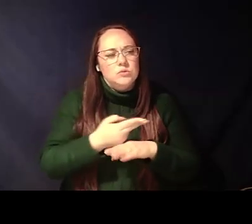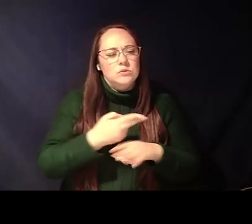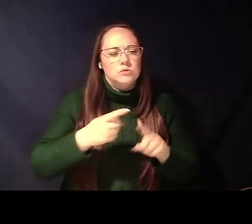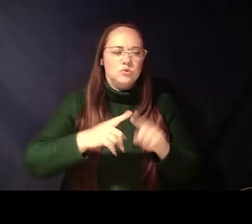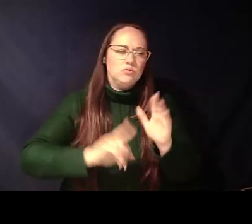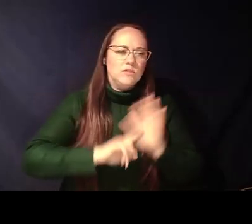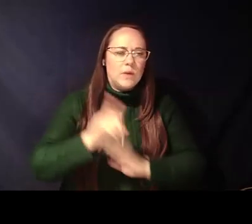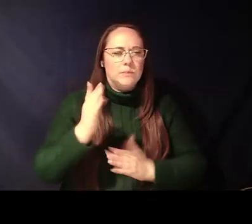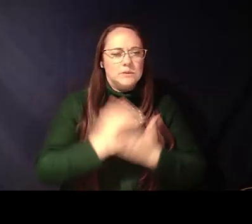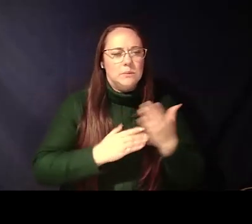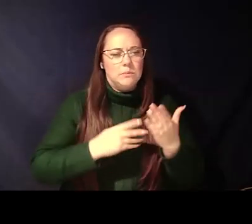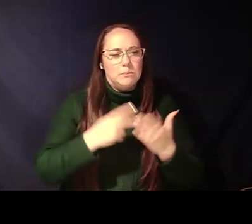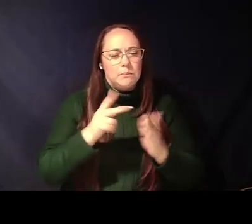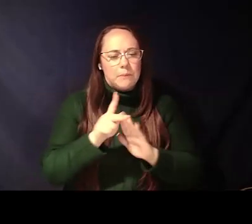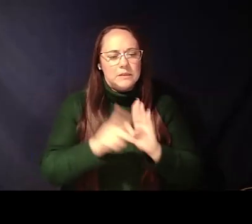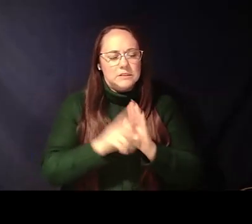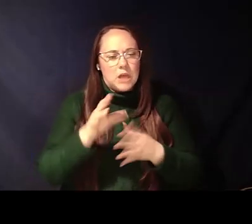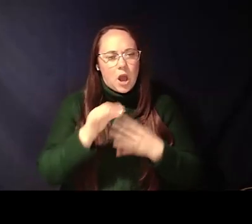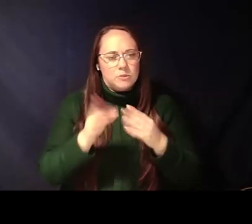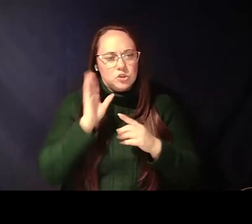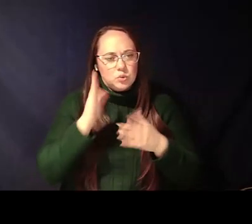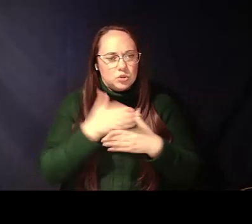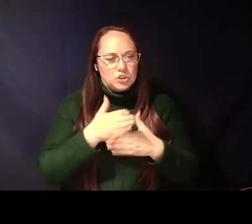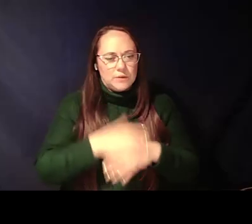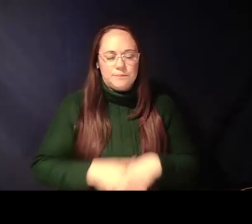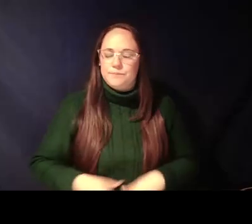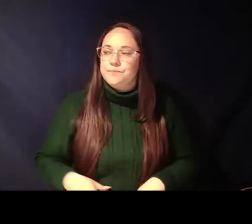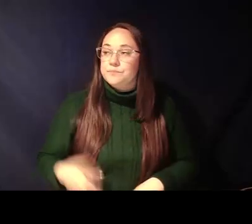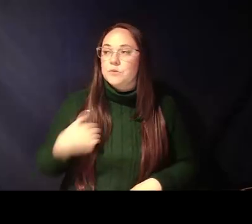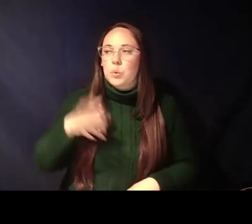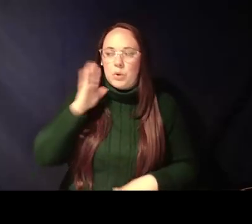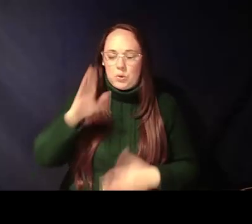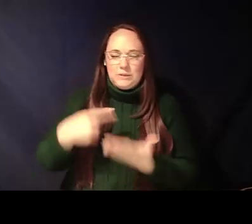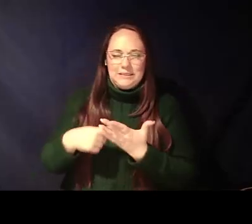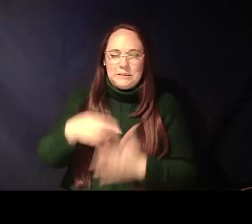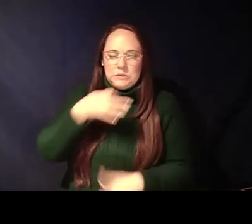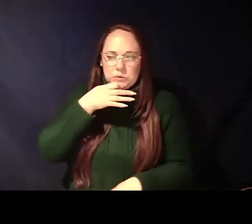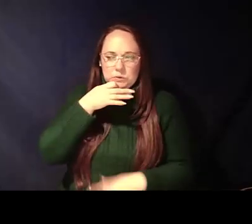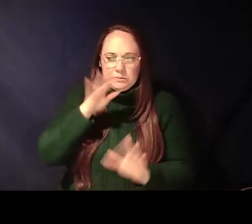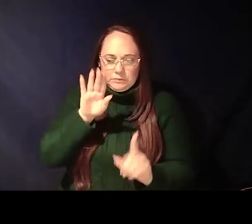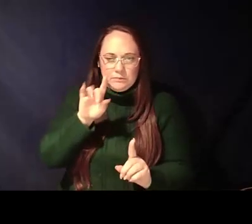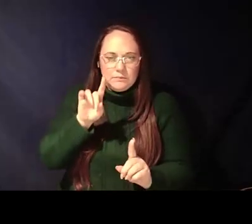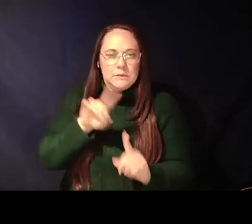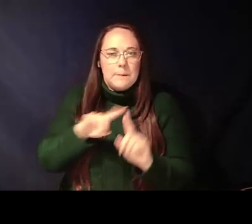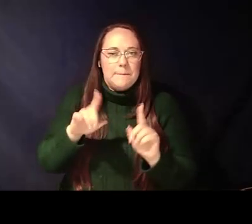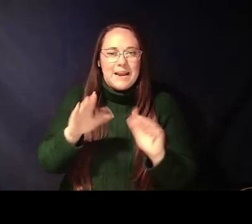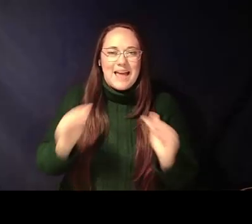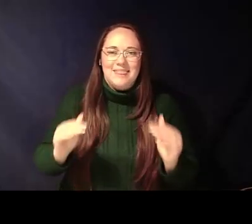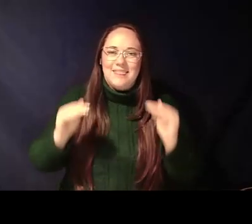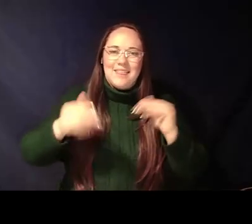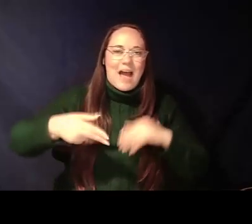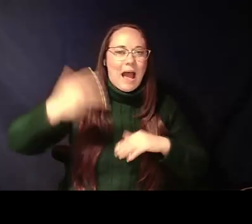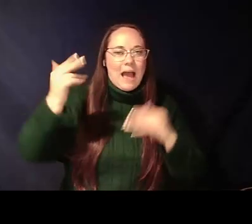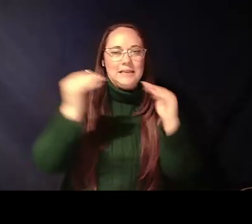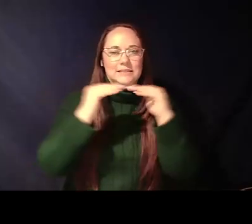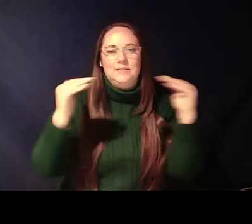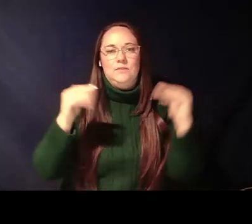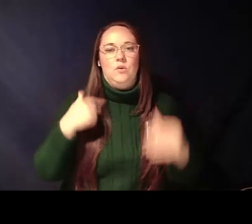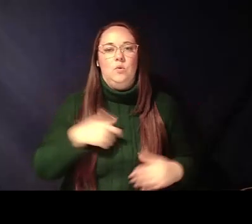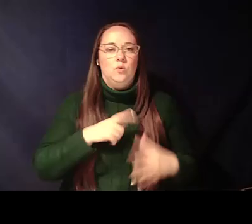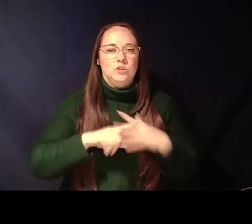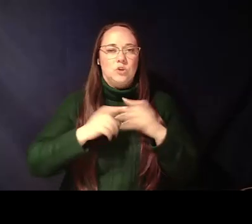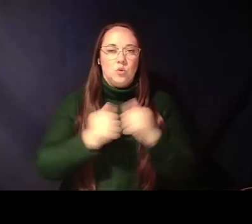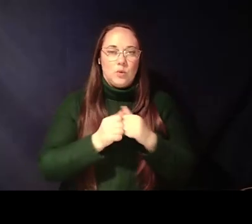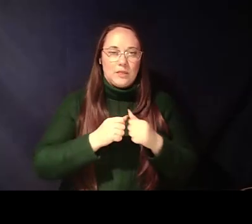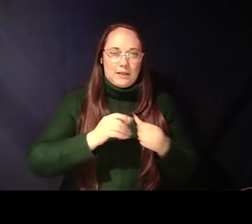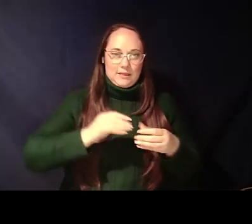the policy options that you're going to share? Yeah, and we'll get to that in a second, Barrick, but at the highest level, we started with the